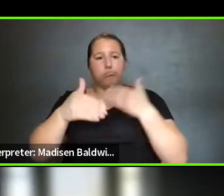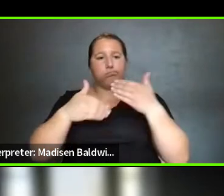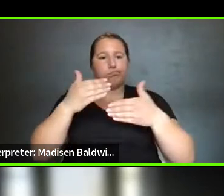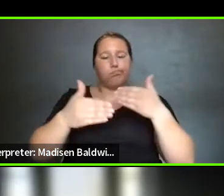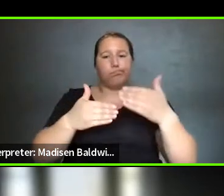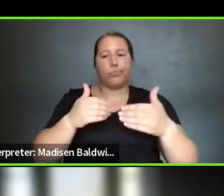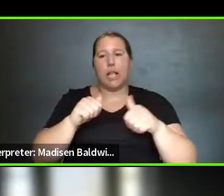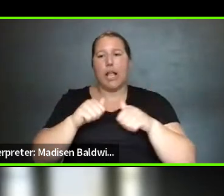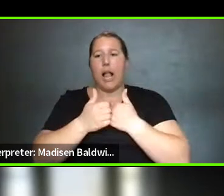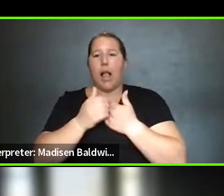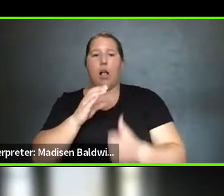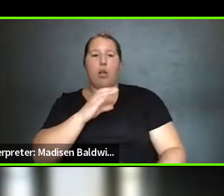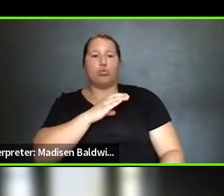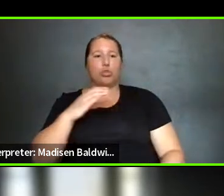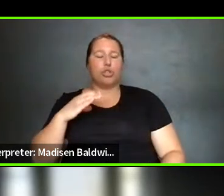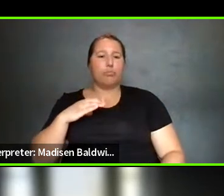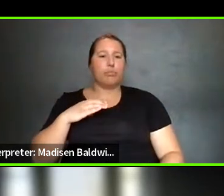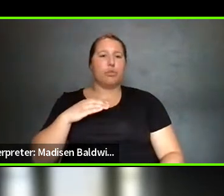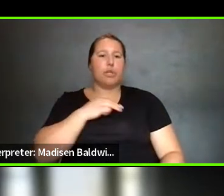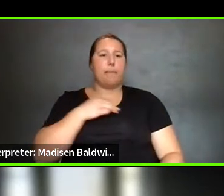members can continue to get involved?